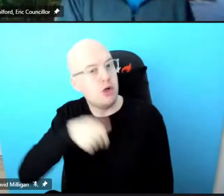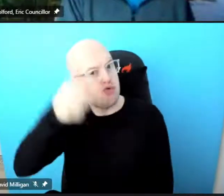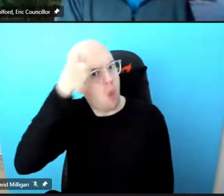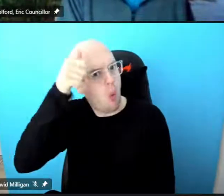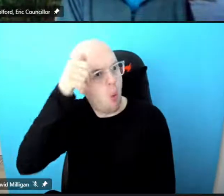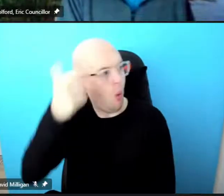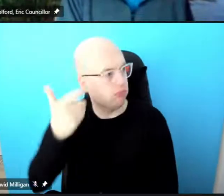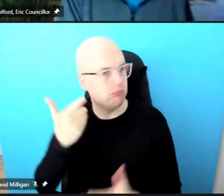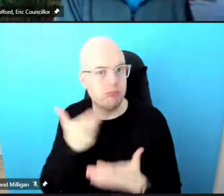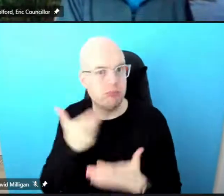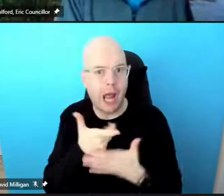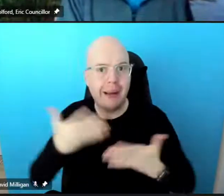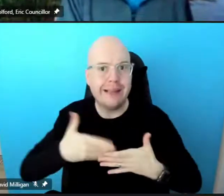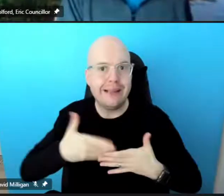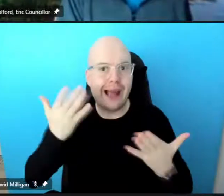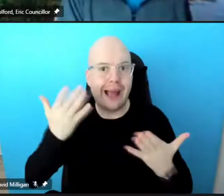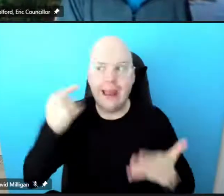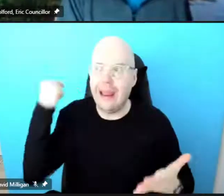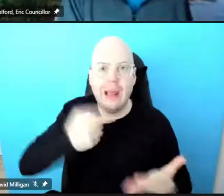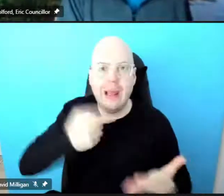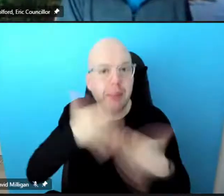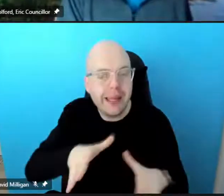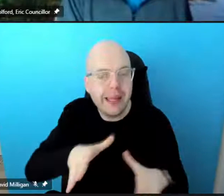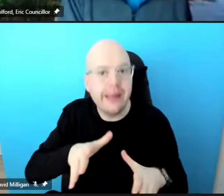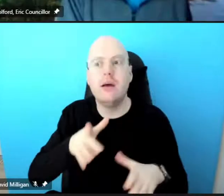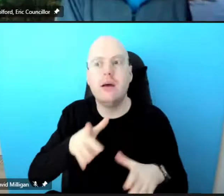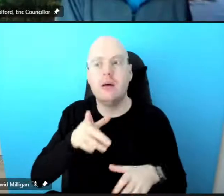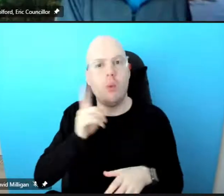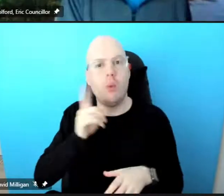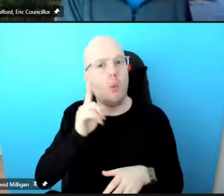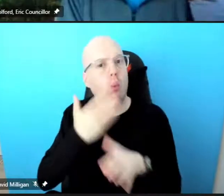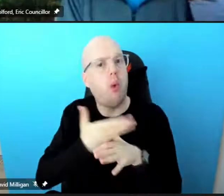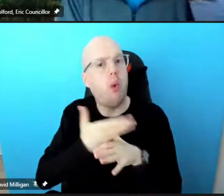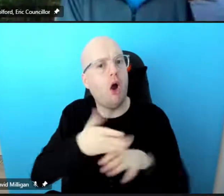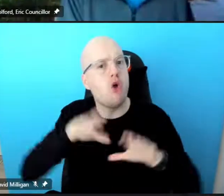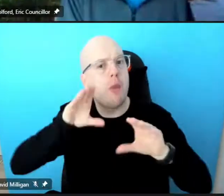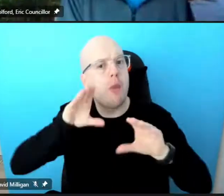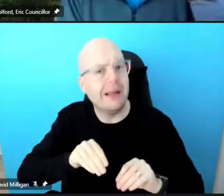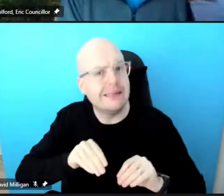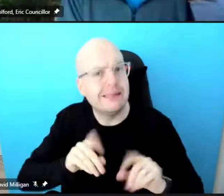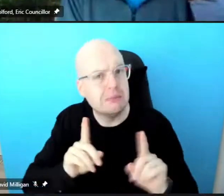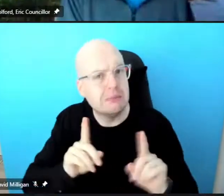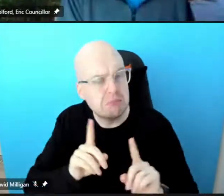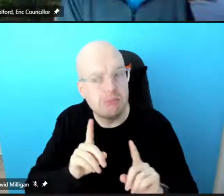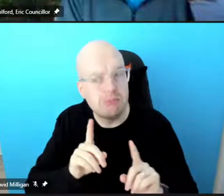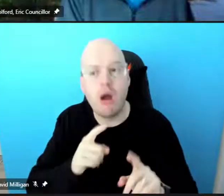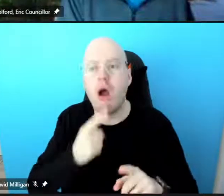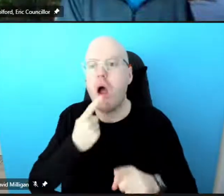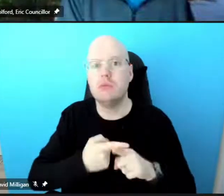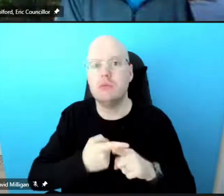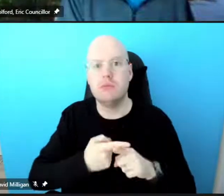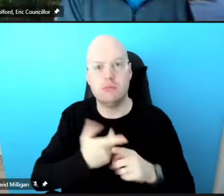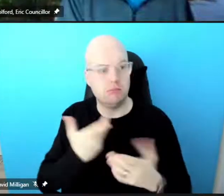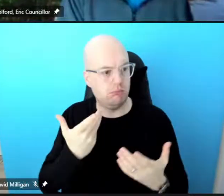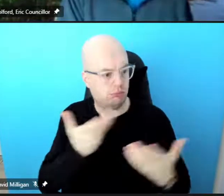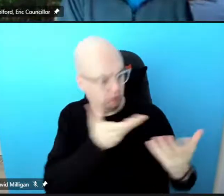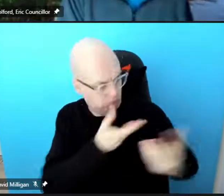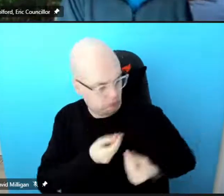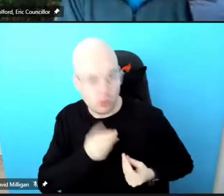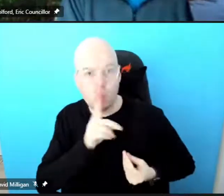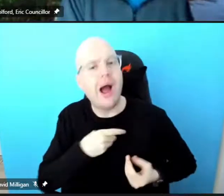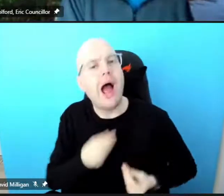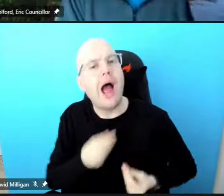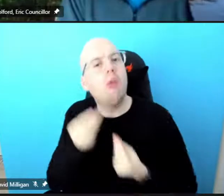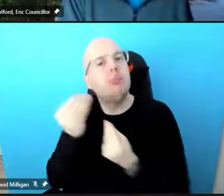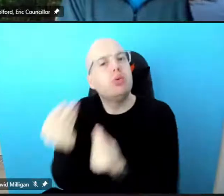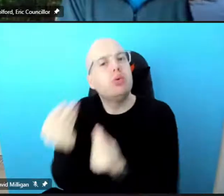work that's been completed, and also the output from us in relation to that.